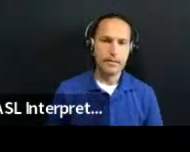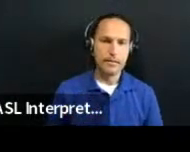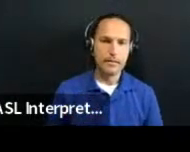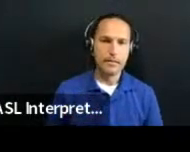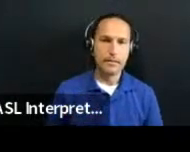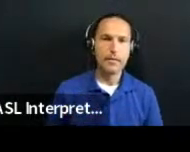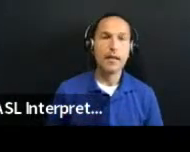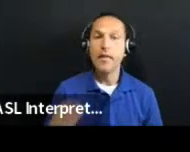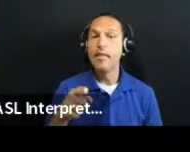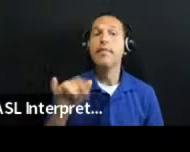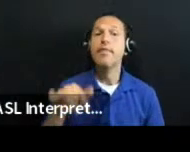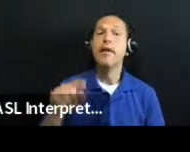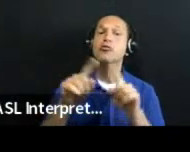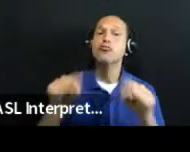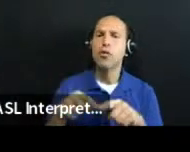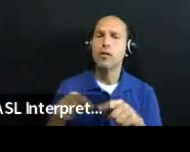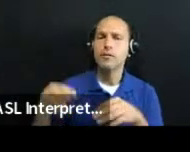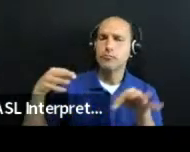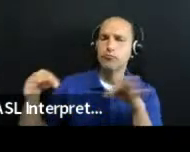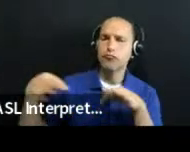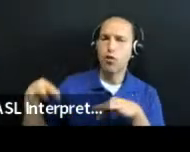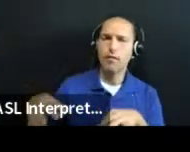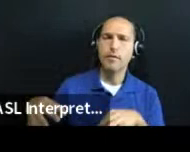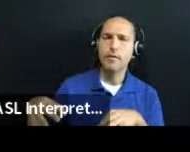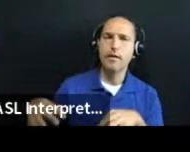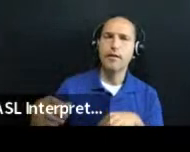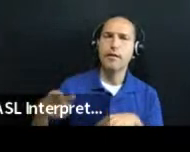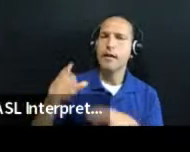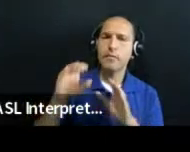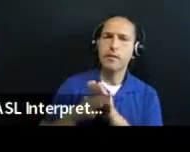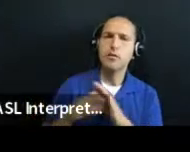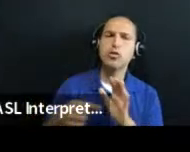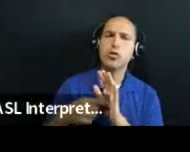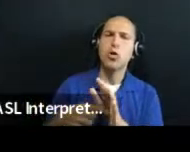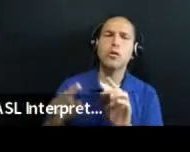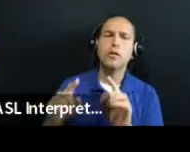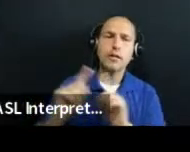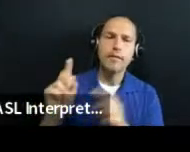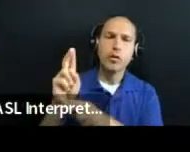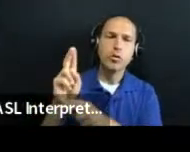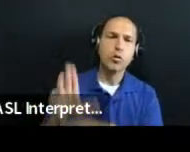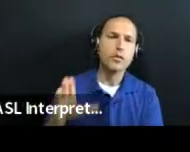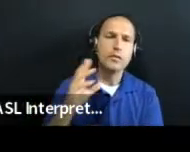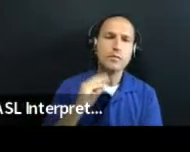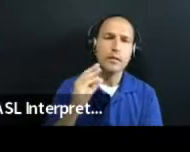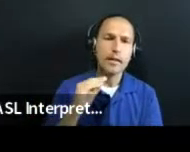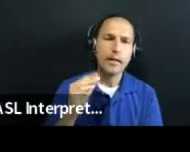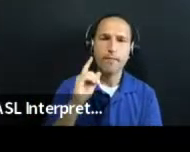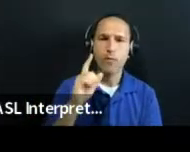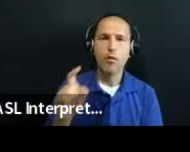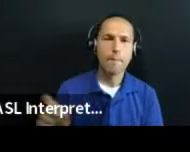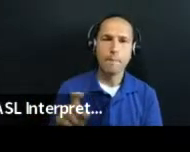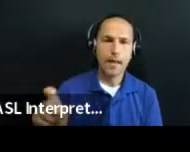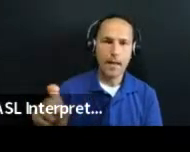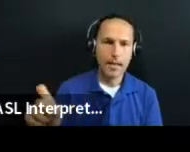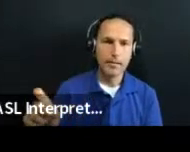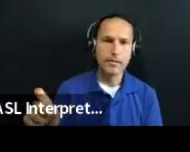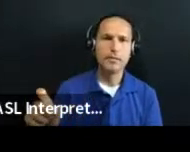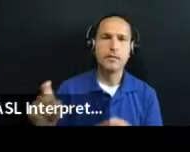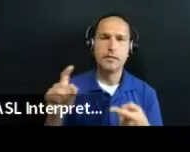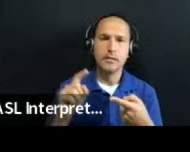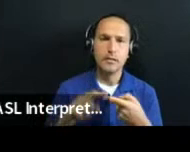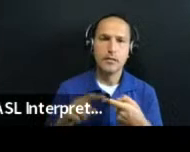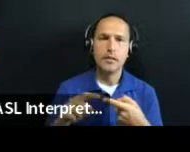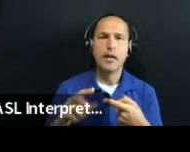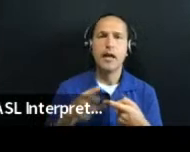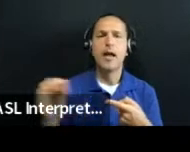On this screen, you have an image that illustrates the different user experiences for a mouse user and a screen